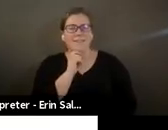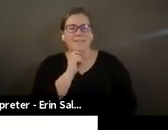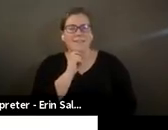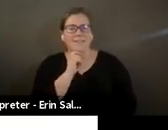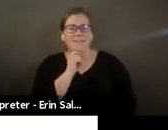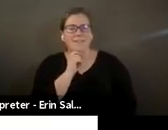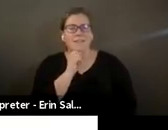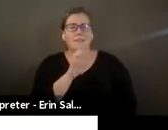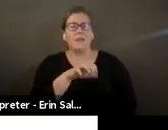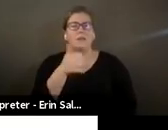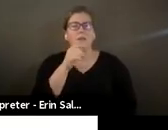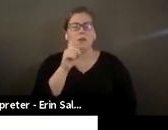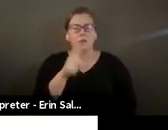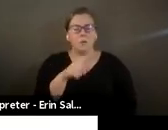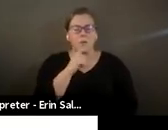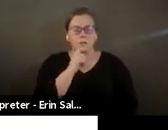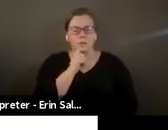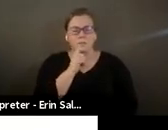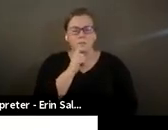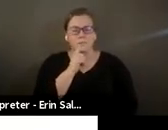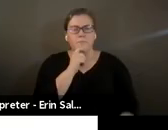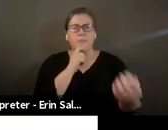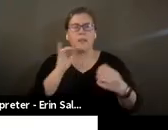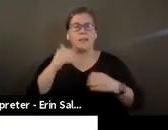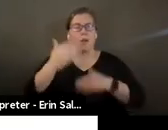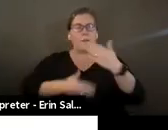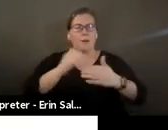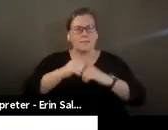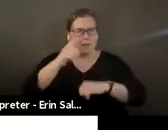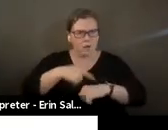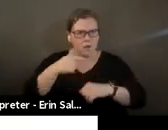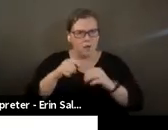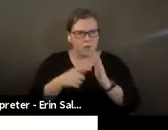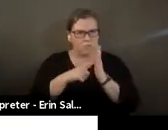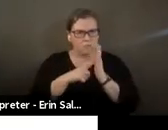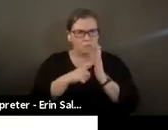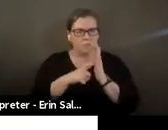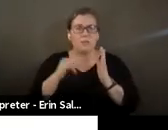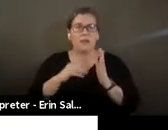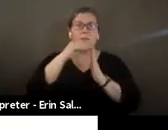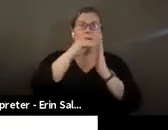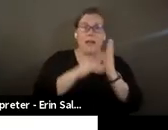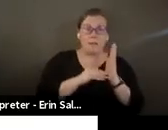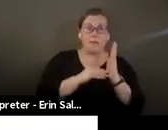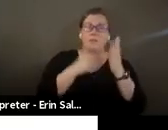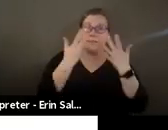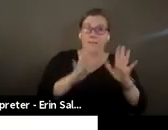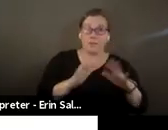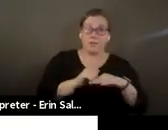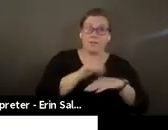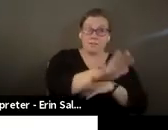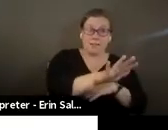another question, how long does this process usually take? Meaning from application being filled out